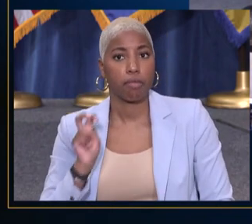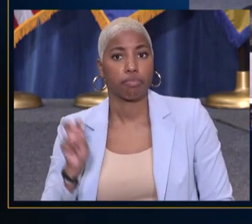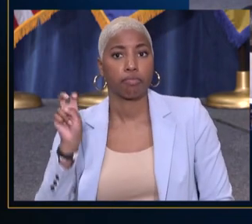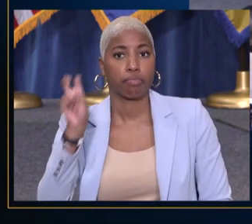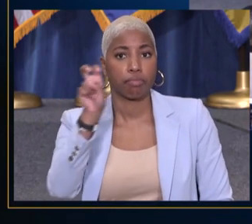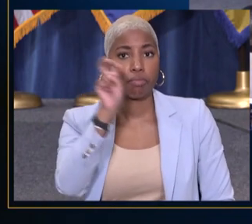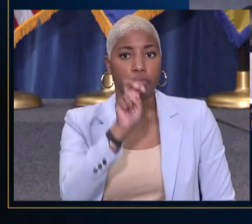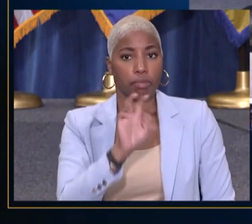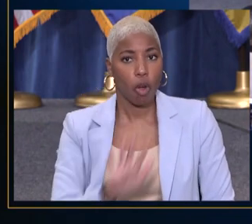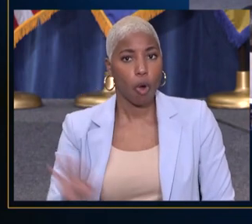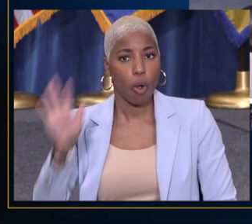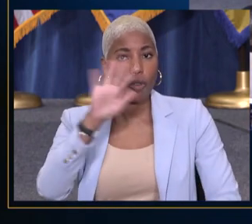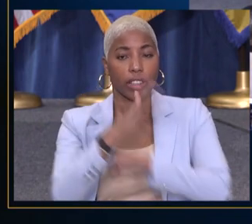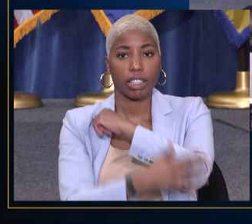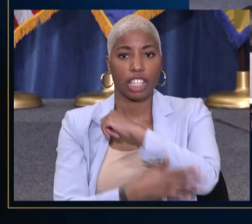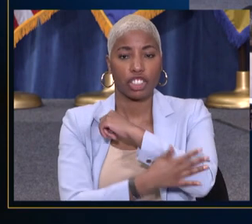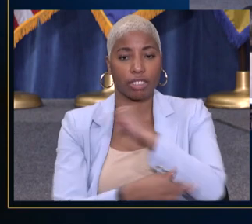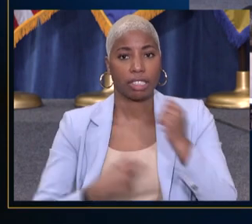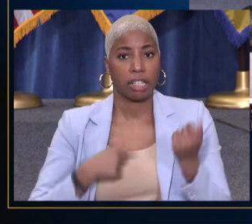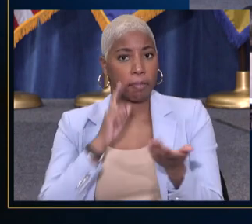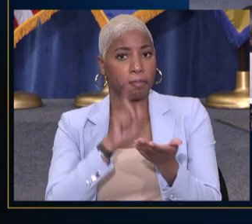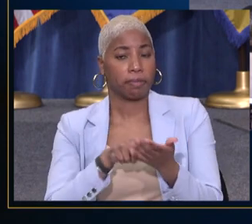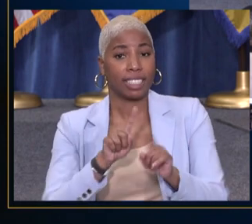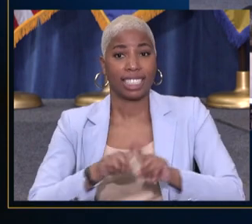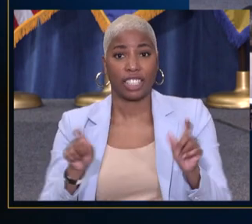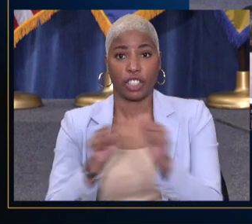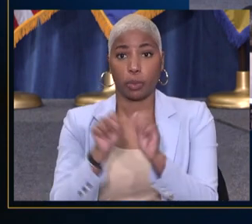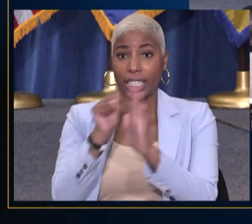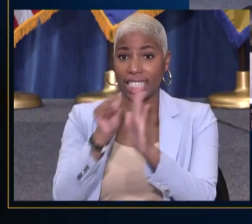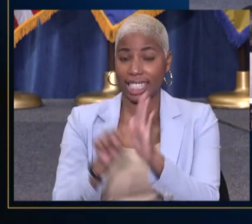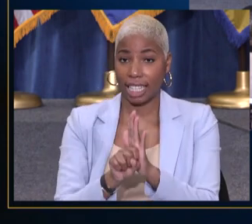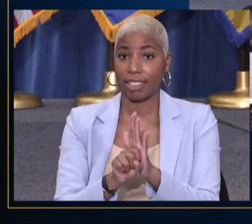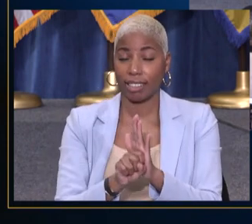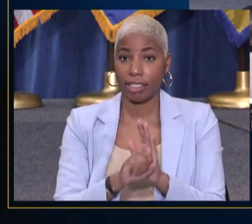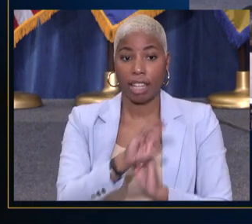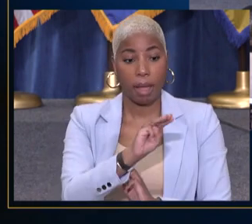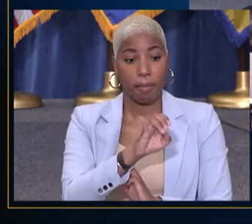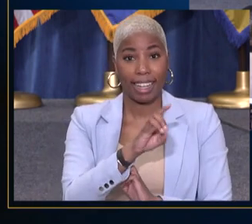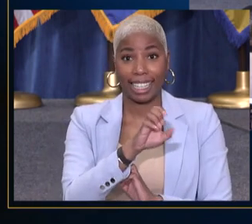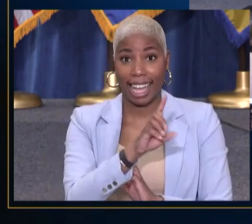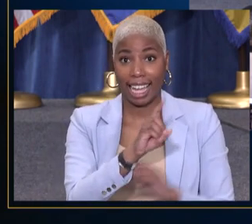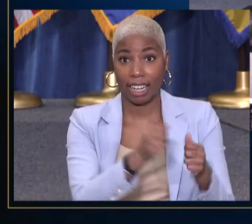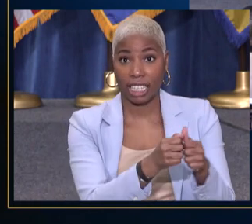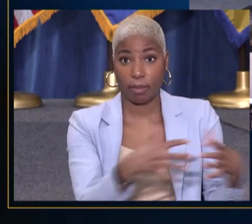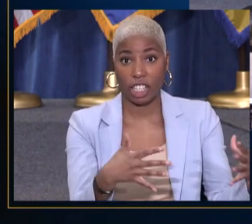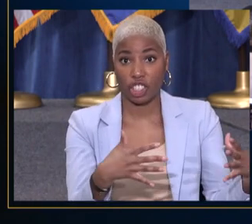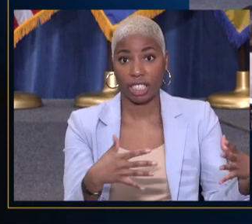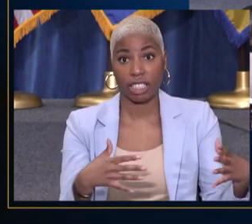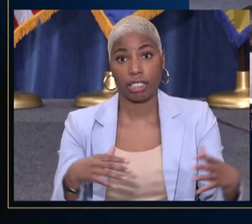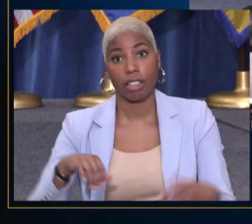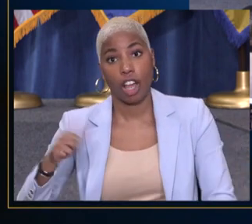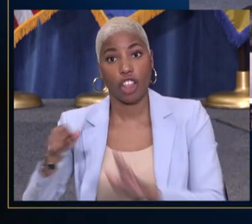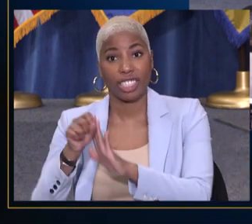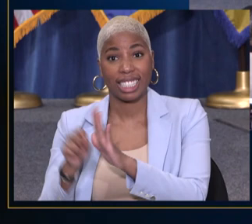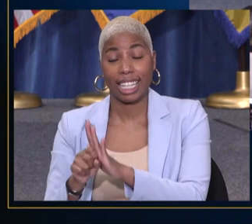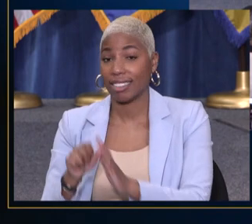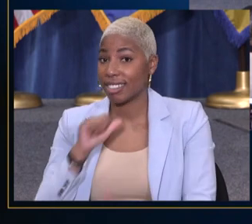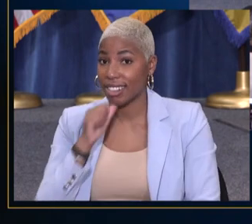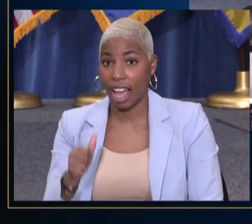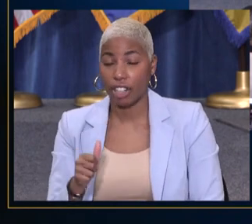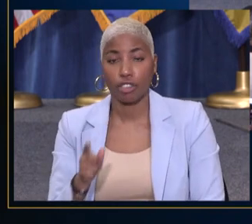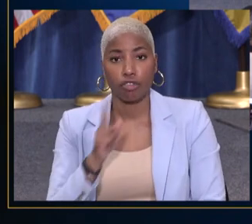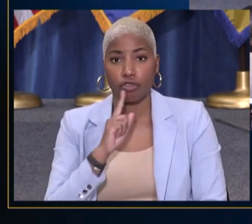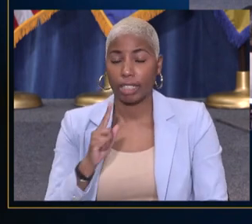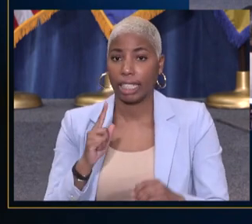the differences in states that have expanded Medicaid versus those that have not. And it is very stark in terms